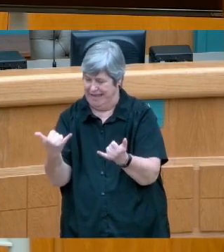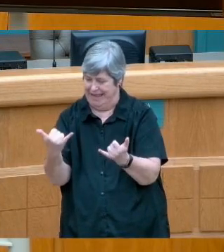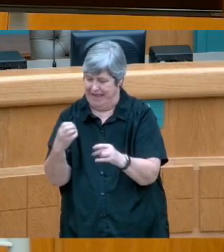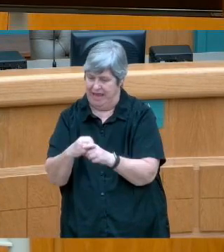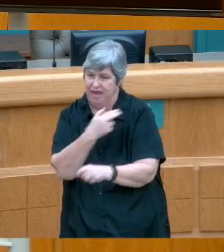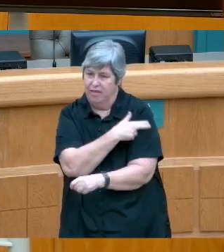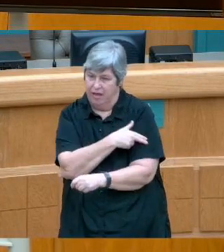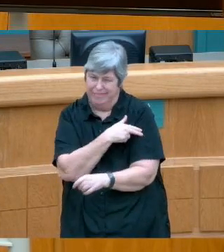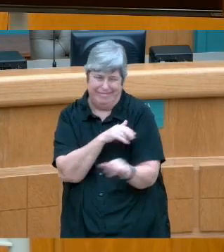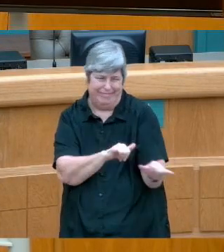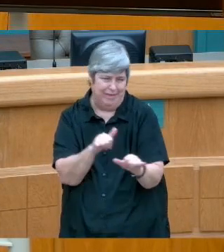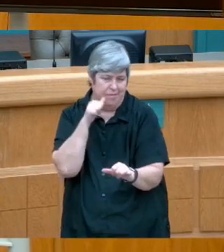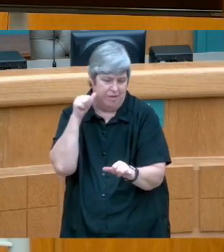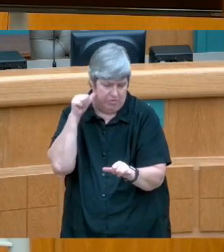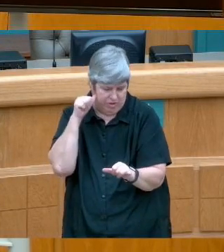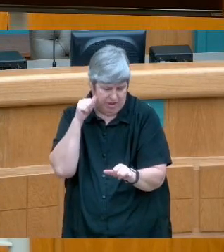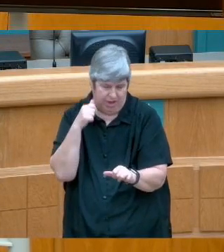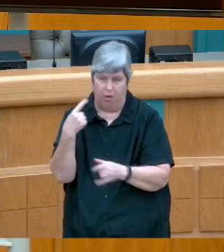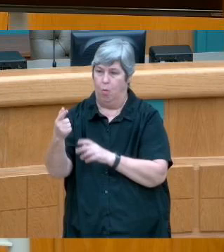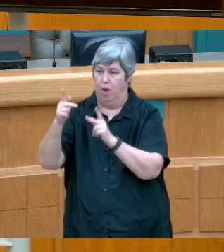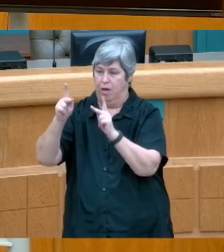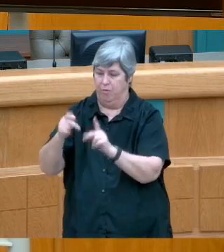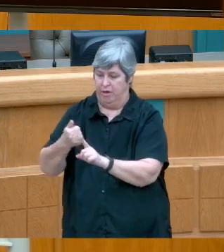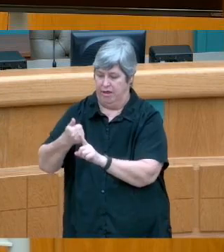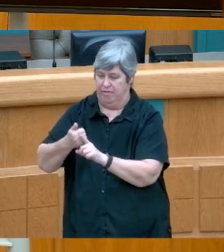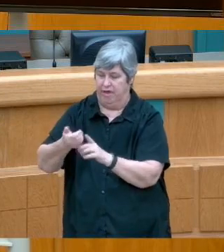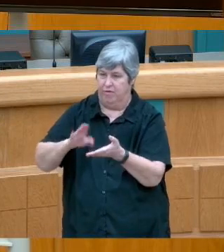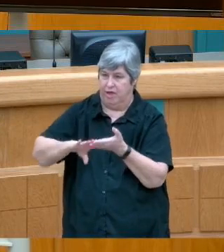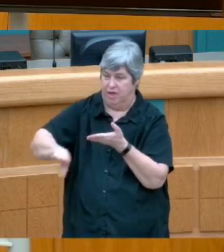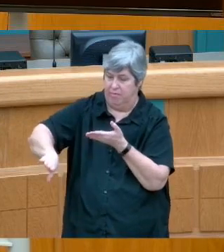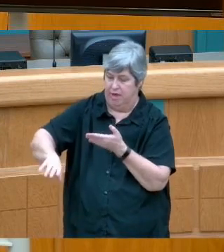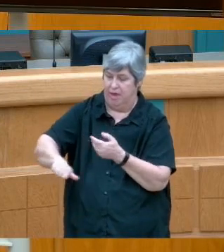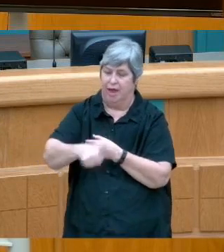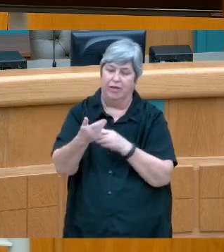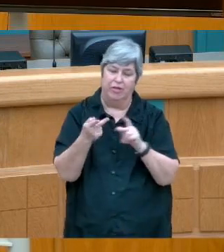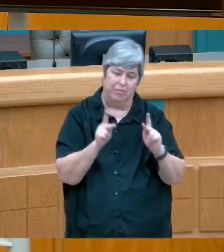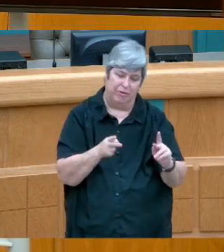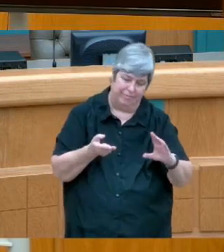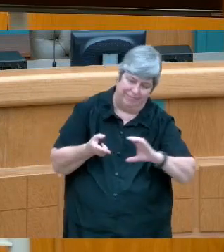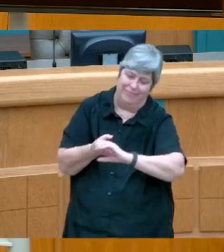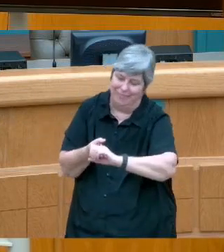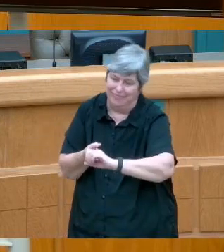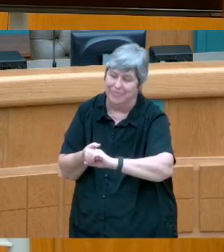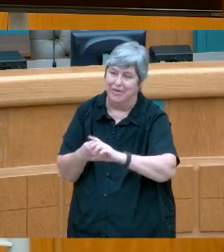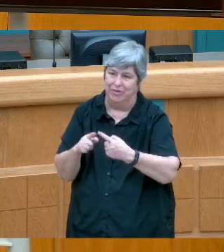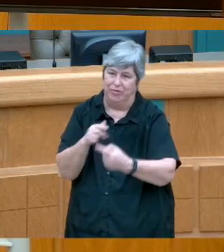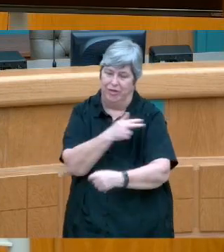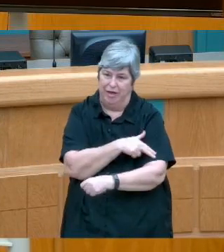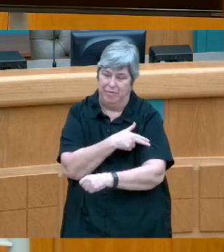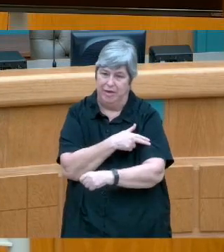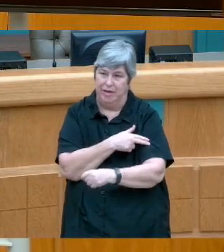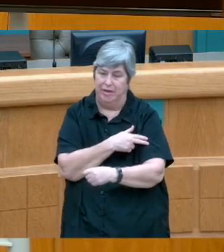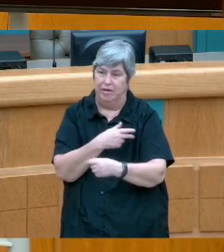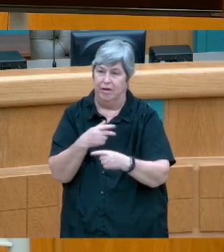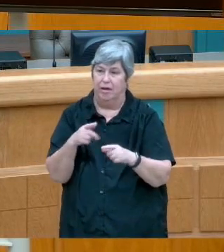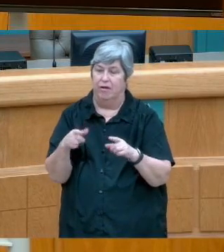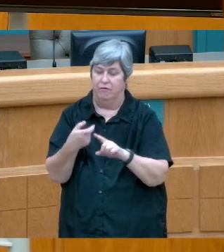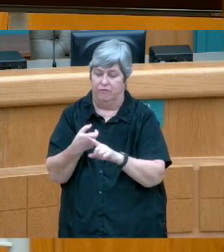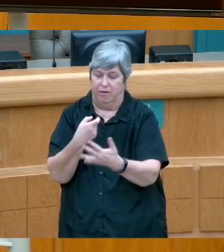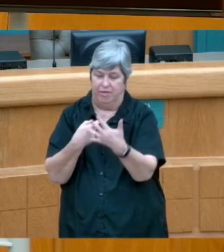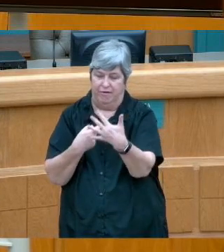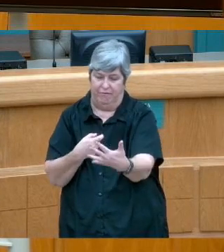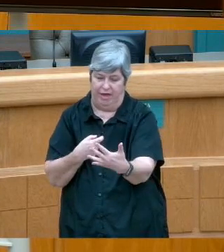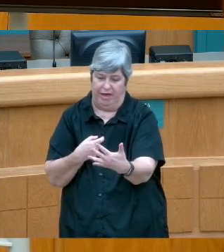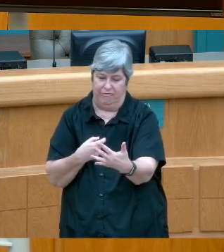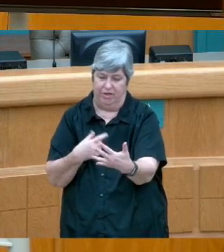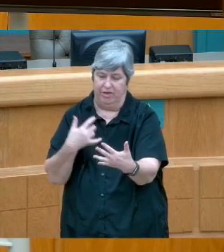similar to yesterday. 1 person was discharged, another person was admitted, and through all that, we have, of those 5,